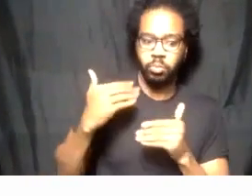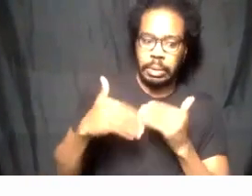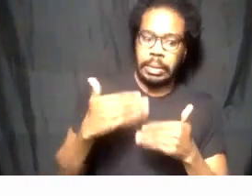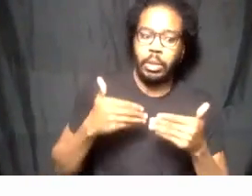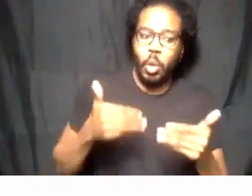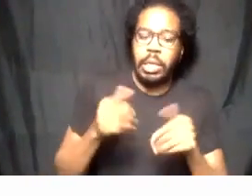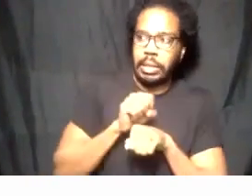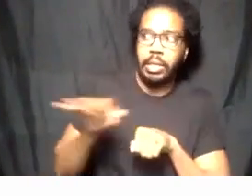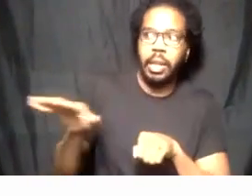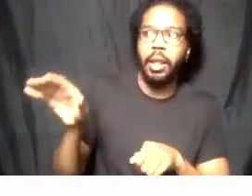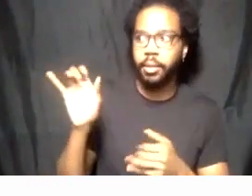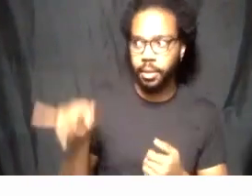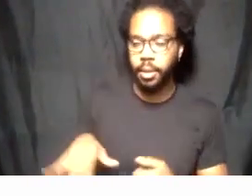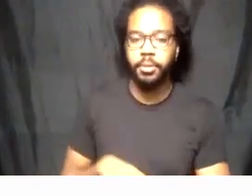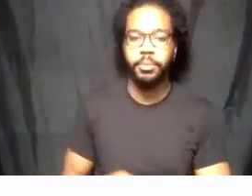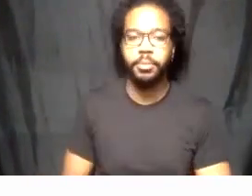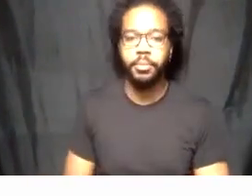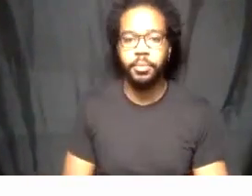out.